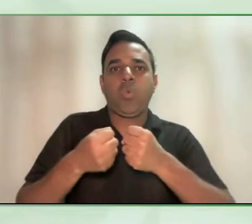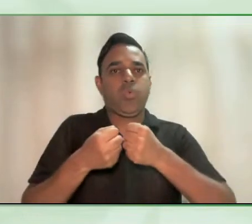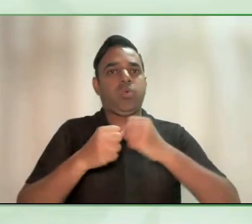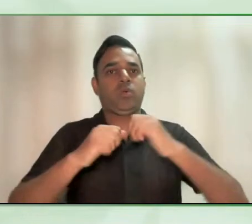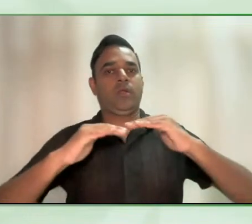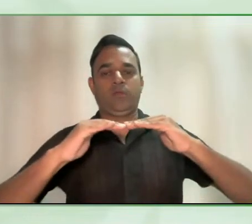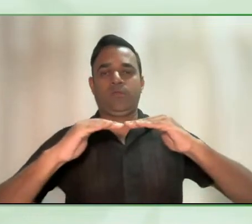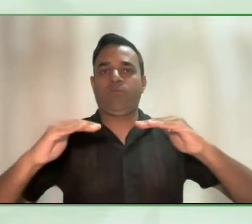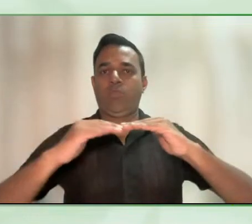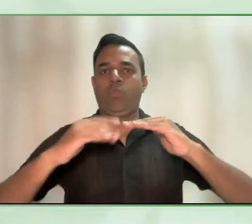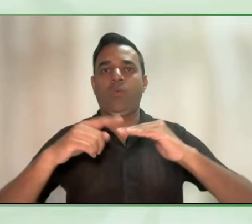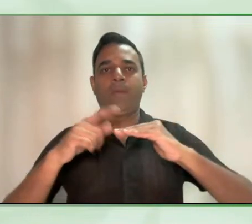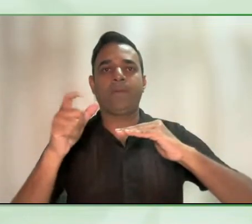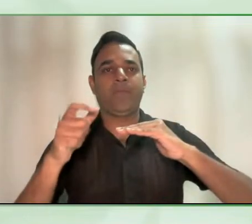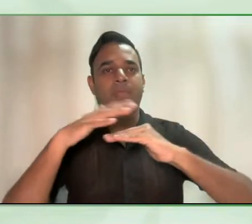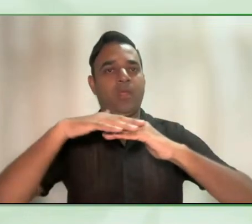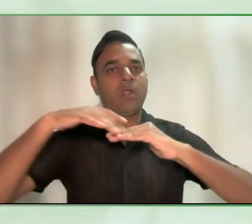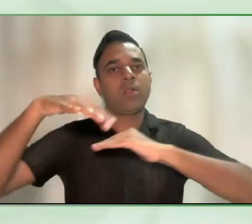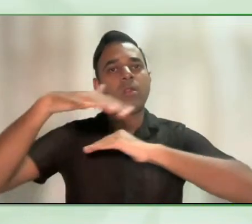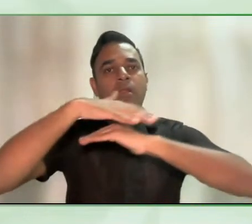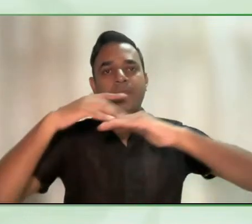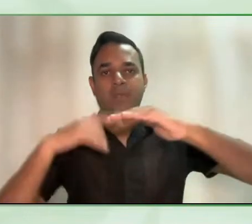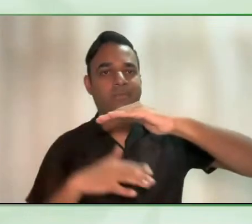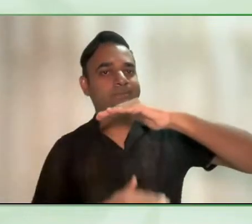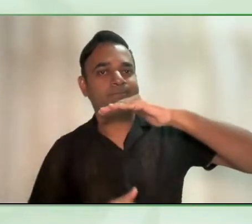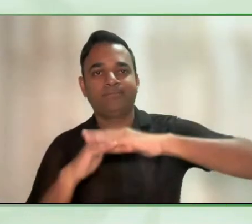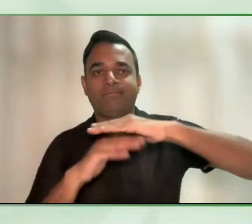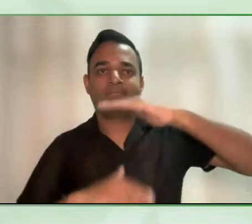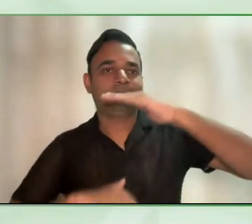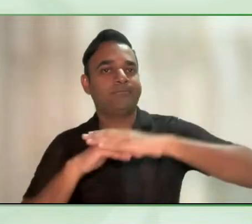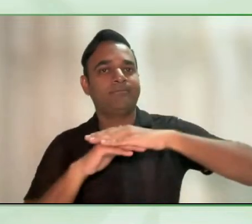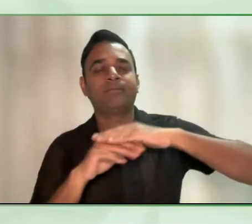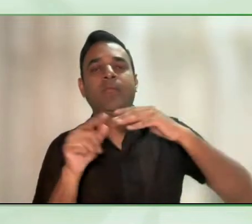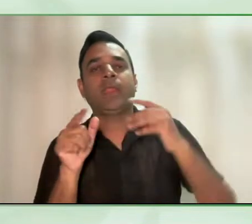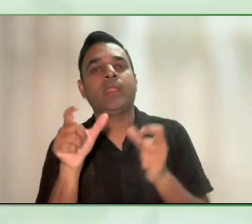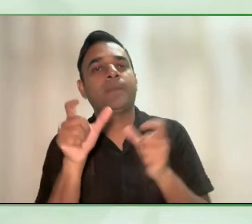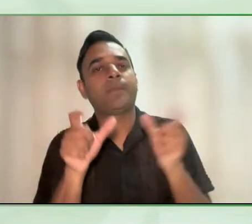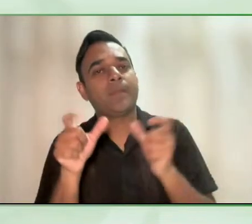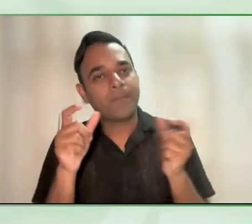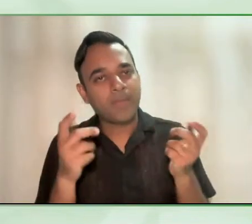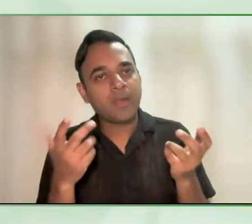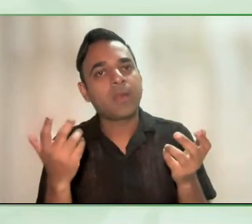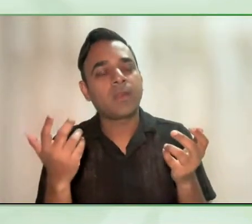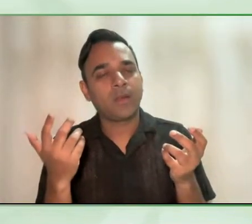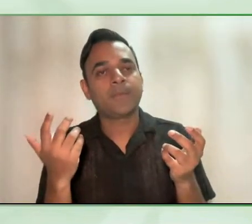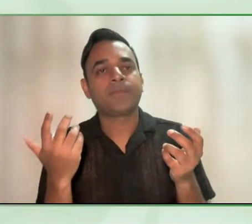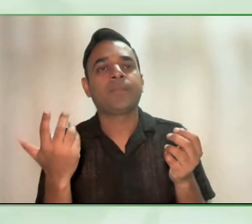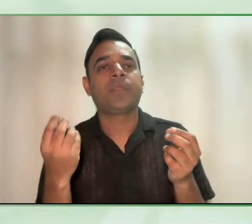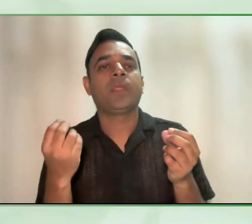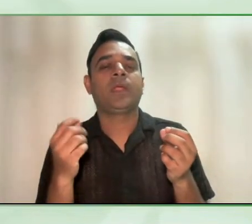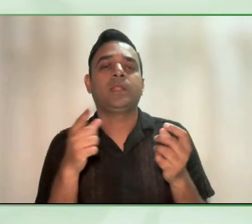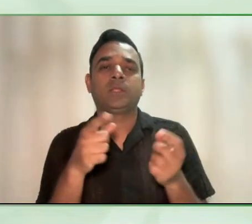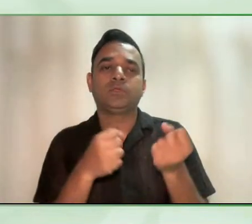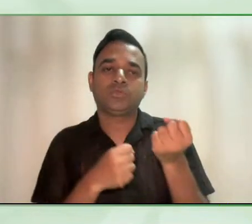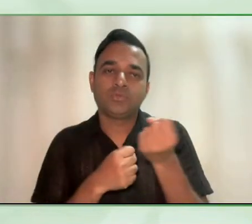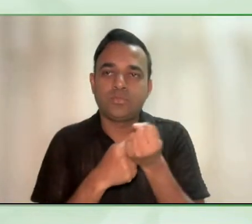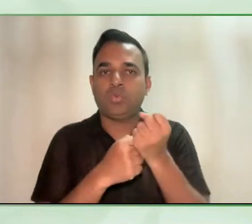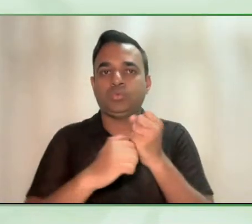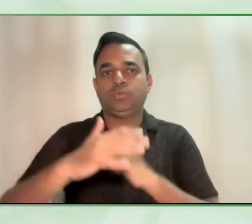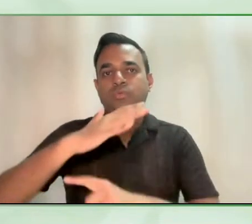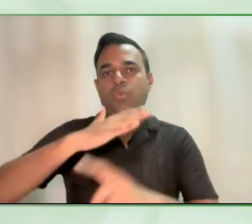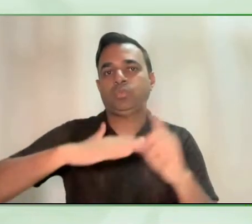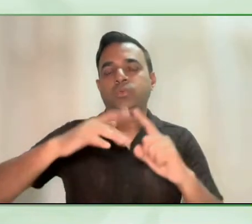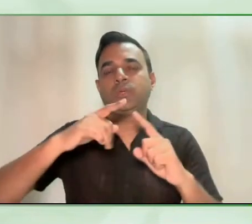will be reduced or taken from them if they move into the professional sphere. And of course, we all know that the